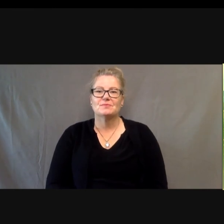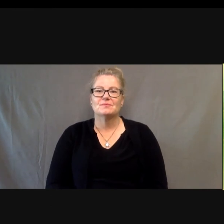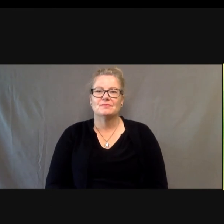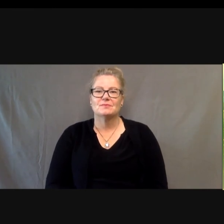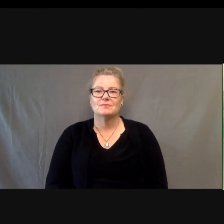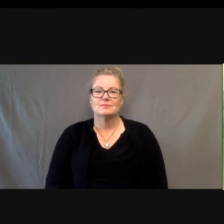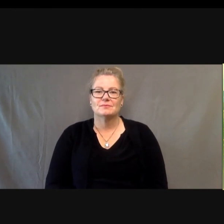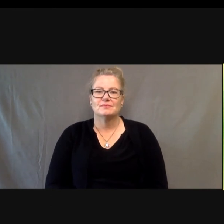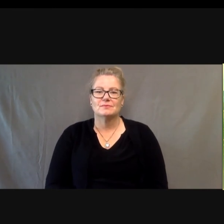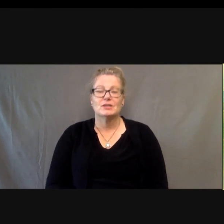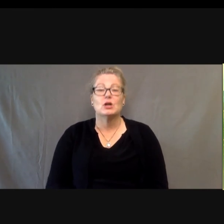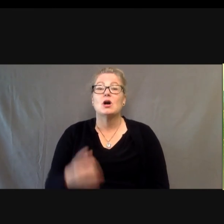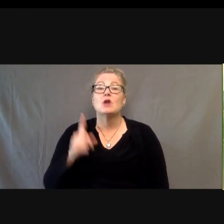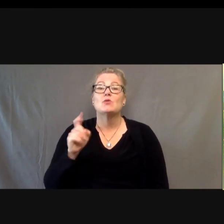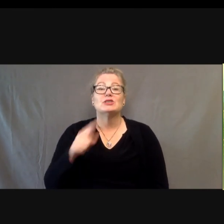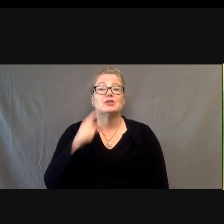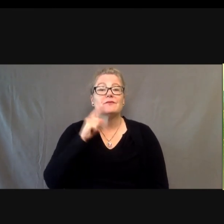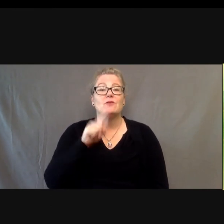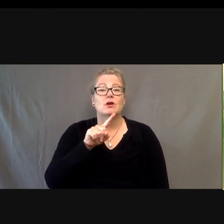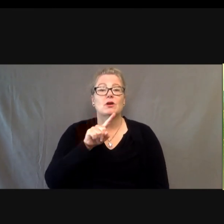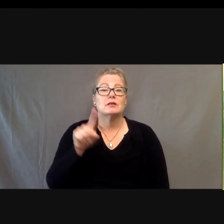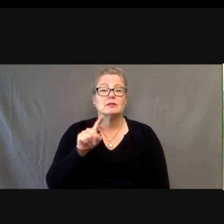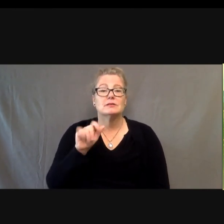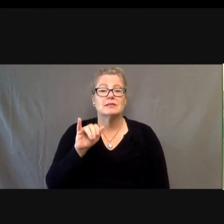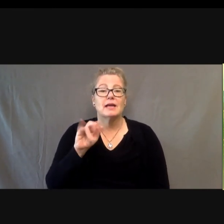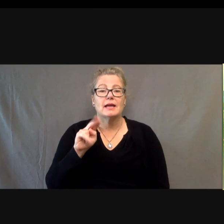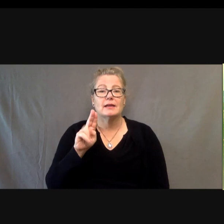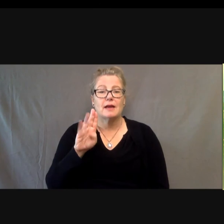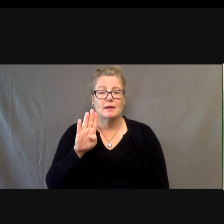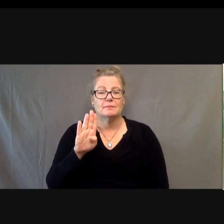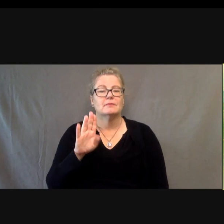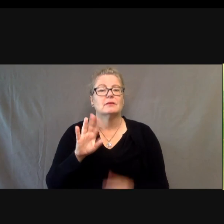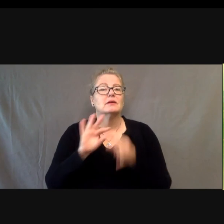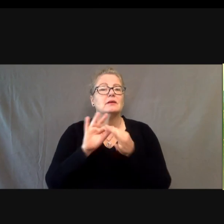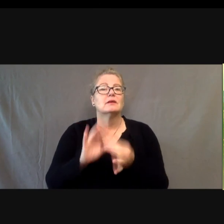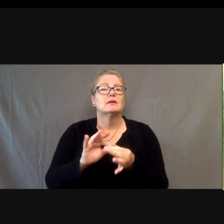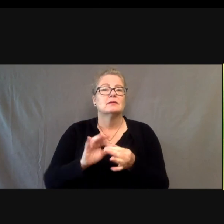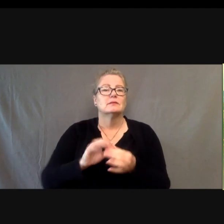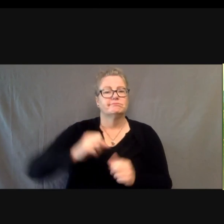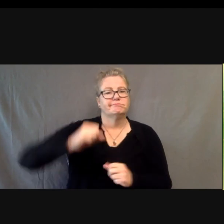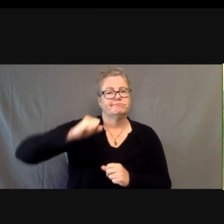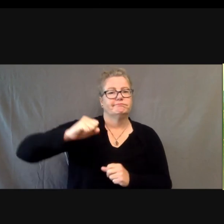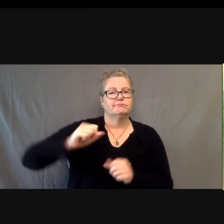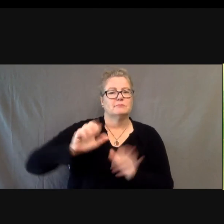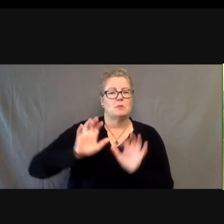Question to Zainab regarding pushback. Have you received any and what was that like?